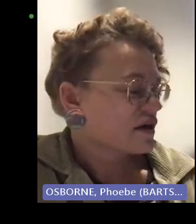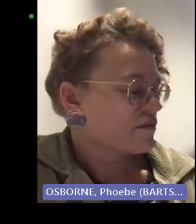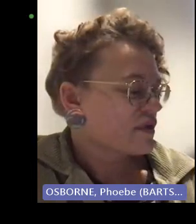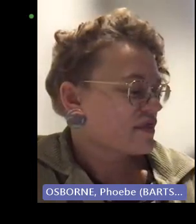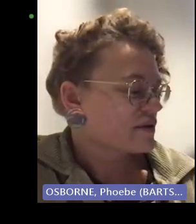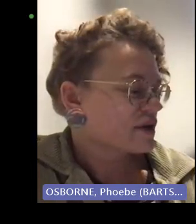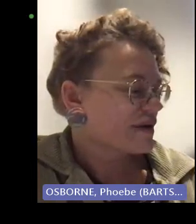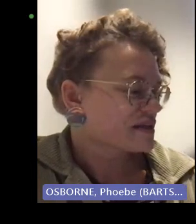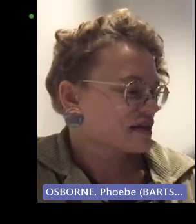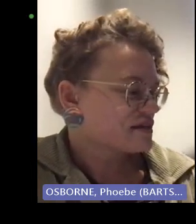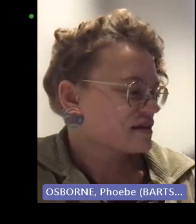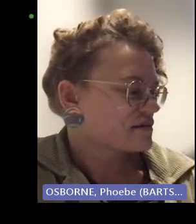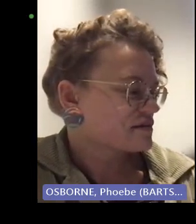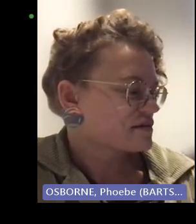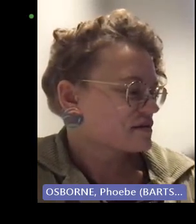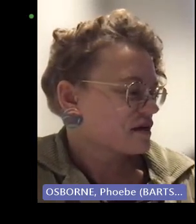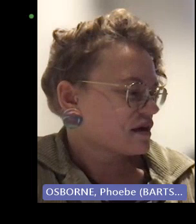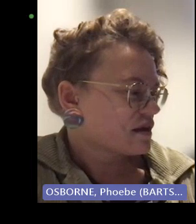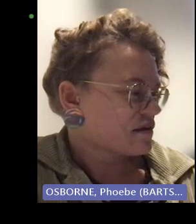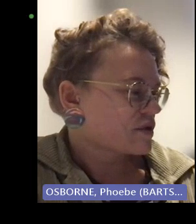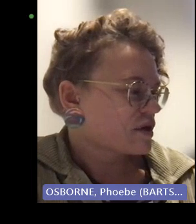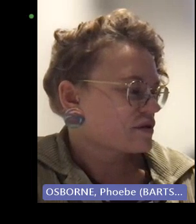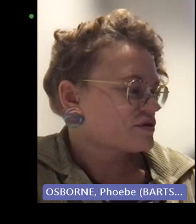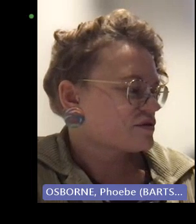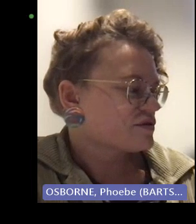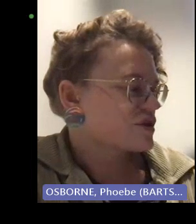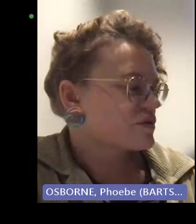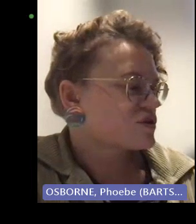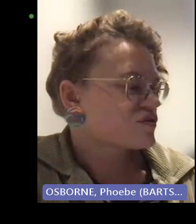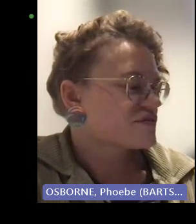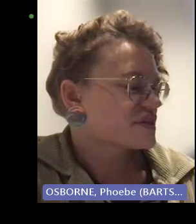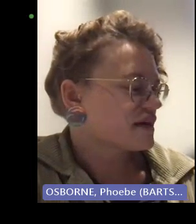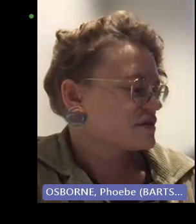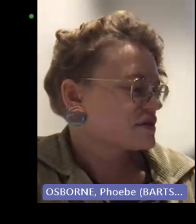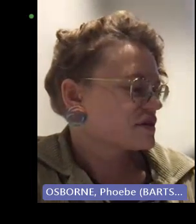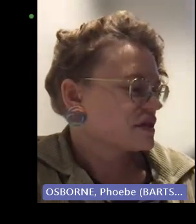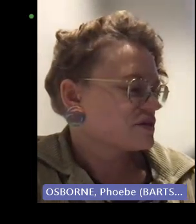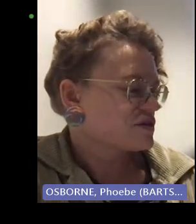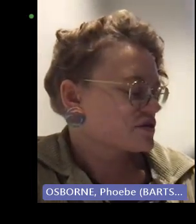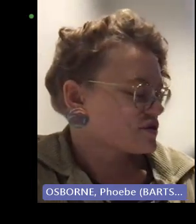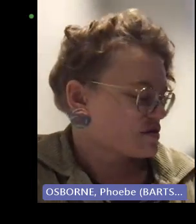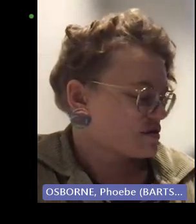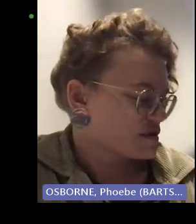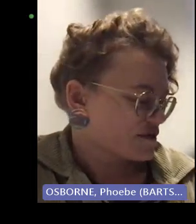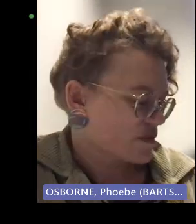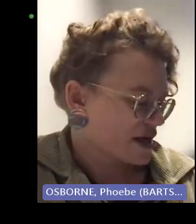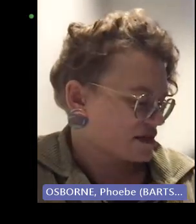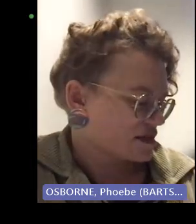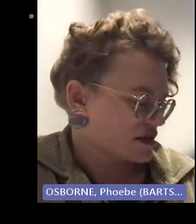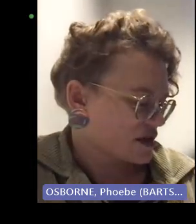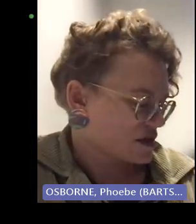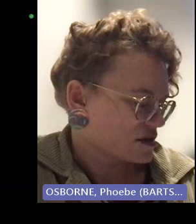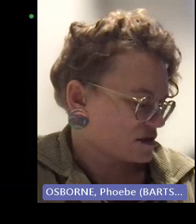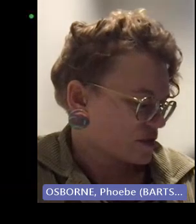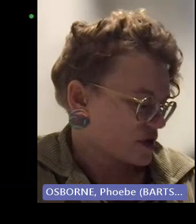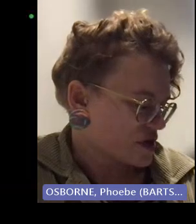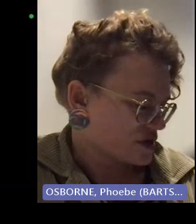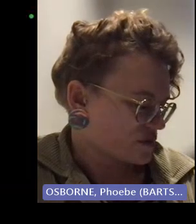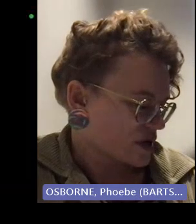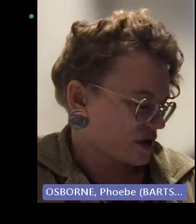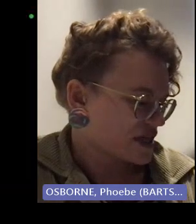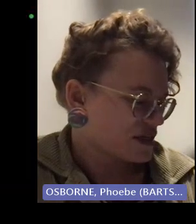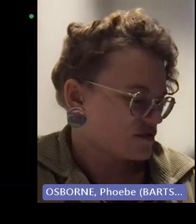child. Then I'm going to go back to settings. I'm going to show a choice of sound. And just to show you the different ways